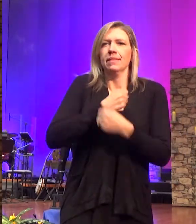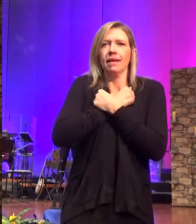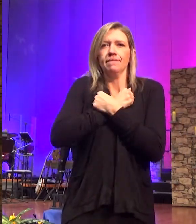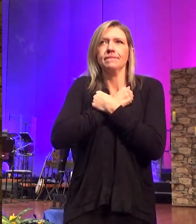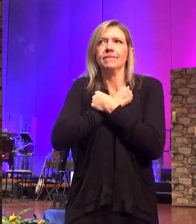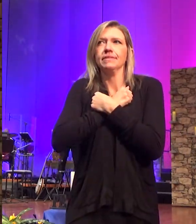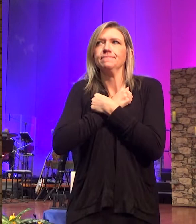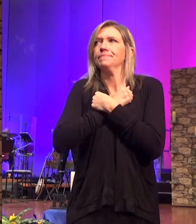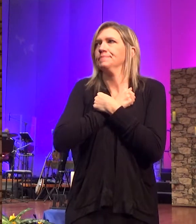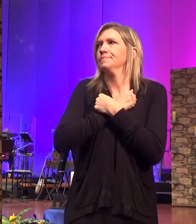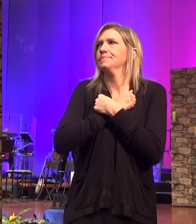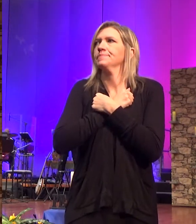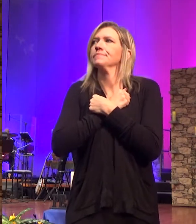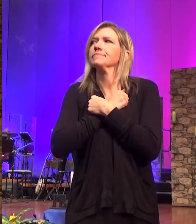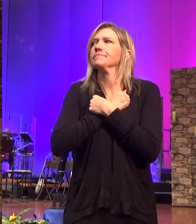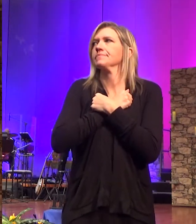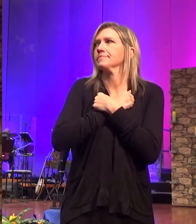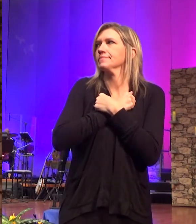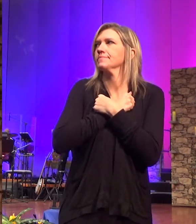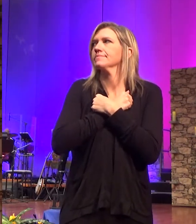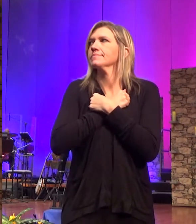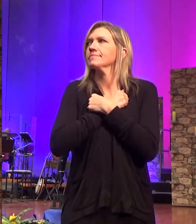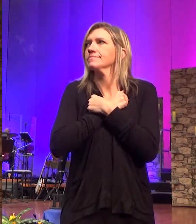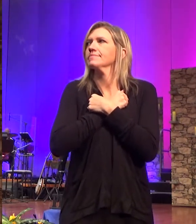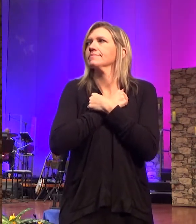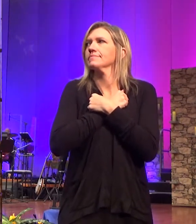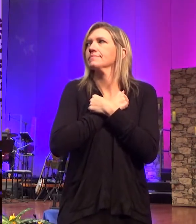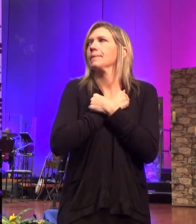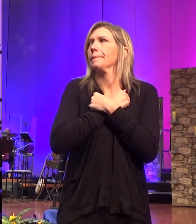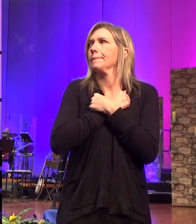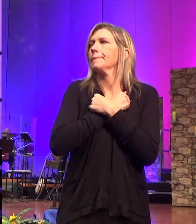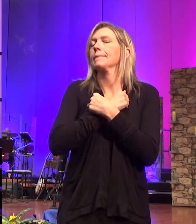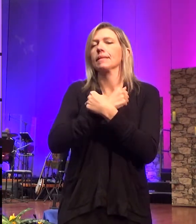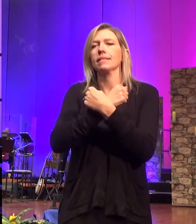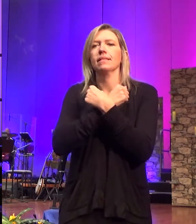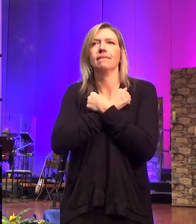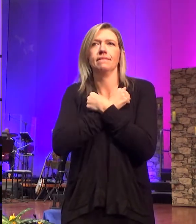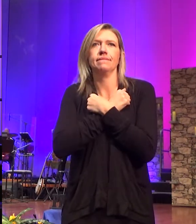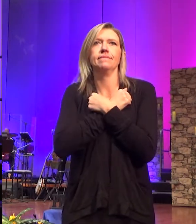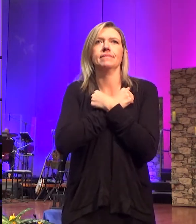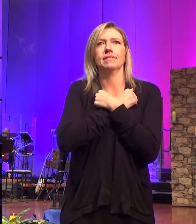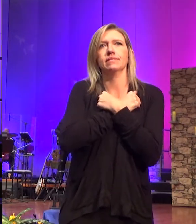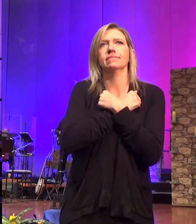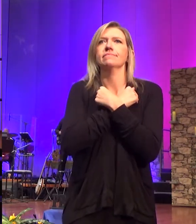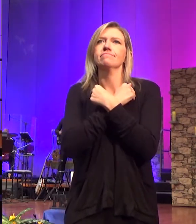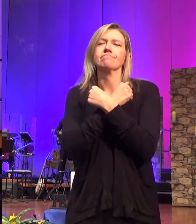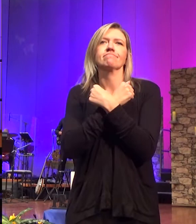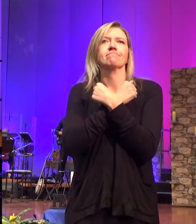love. Love, love, love.